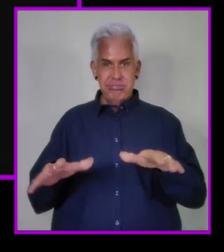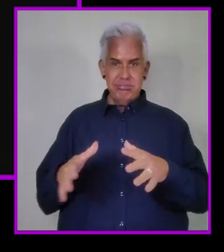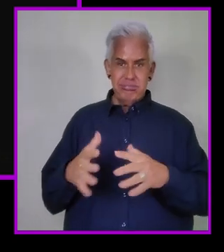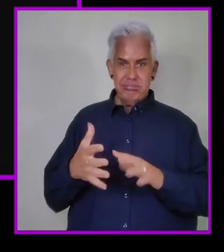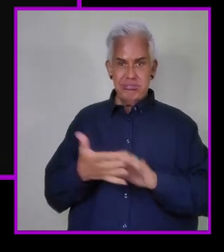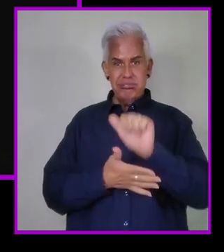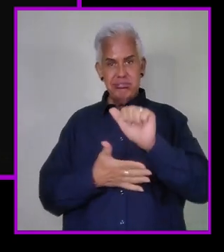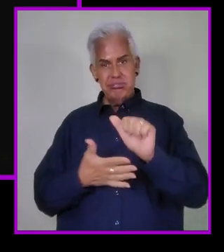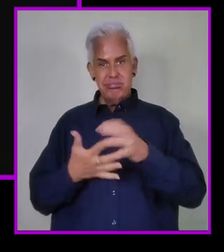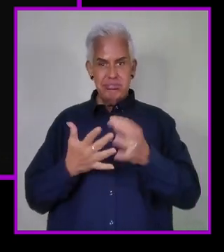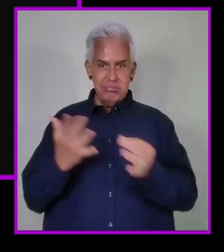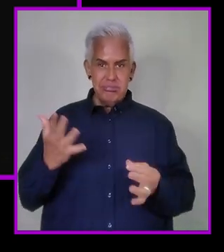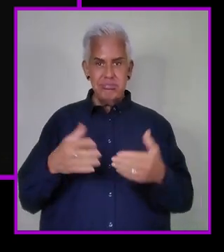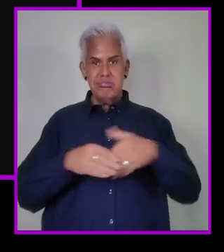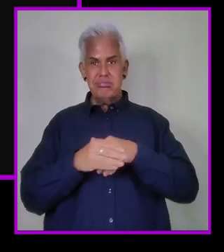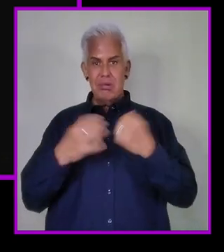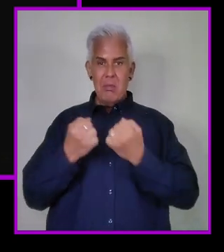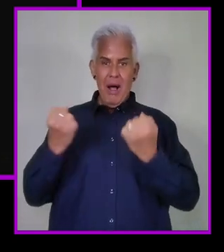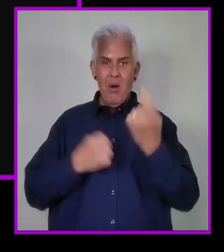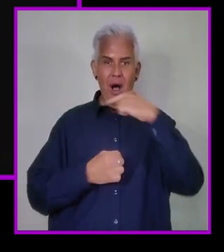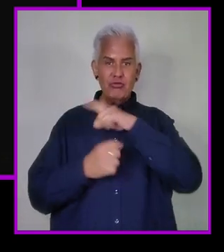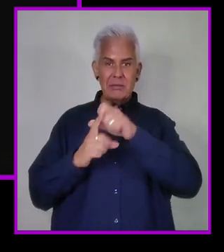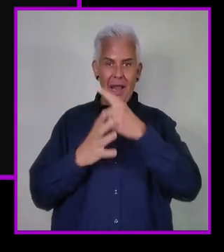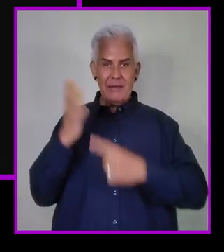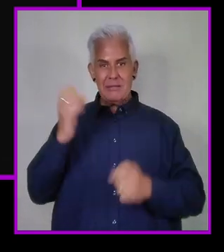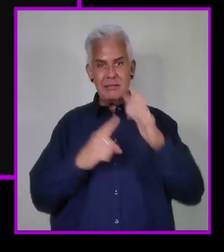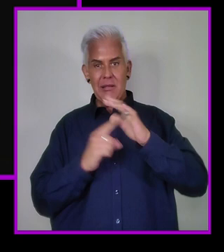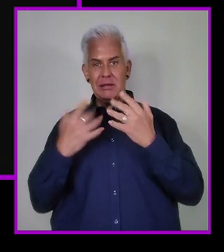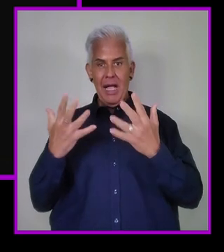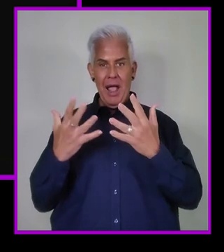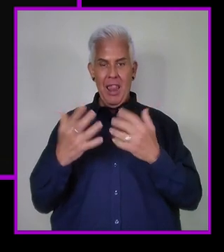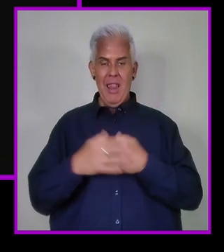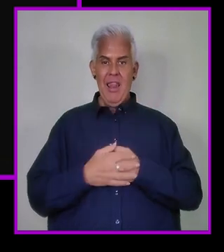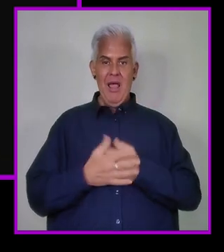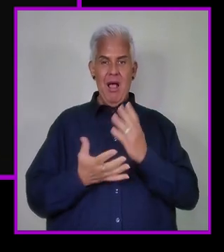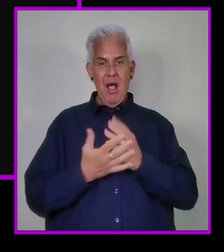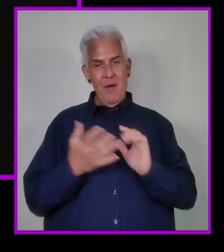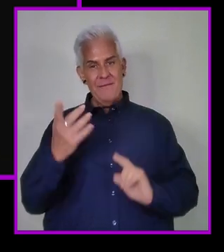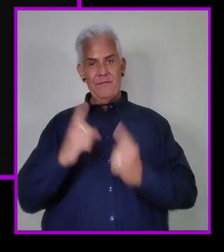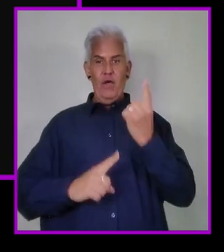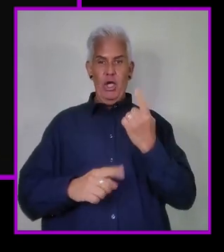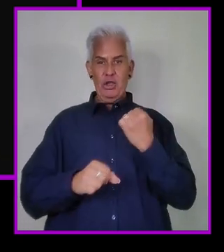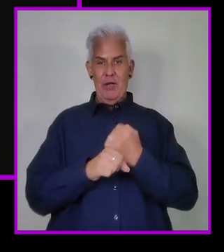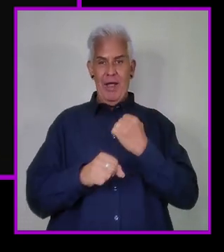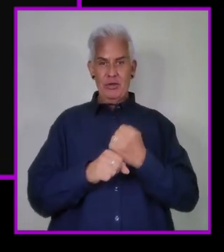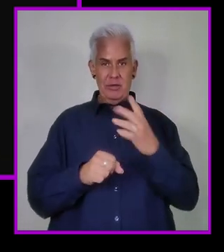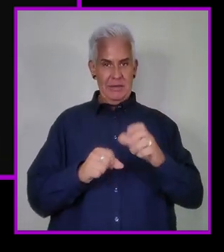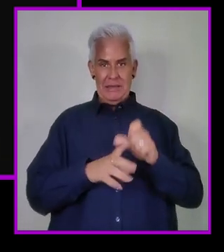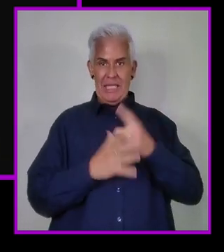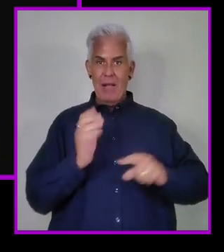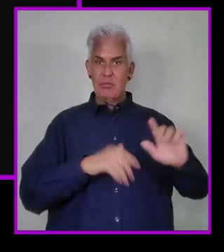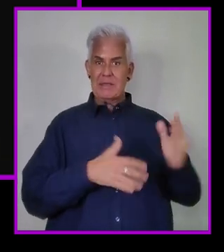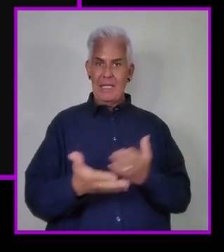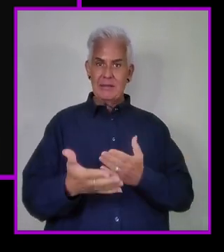regularly in the Disability Power 100 Top 10. You began your career as one of the first generation of disabled presenters on British TV